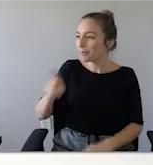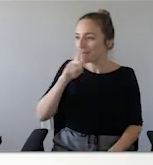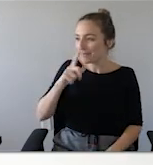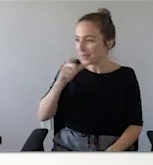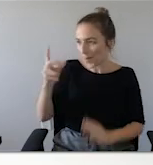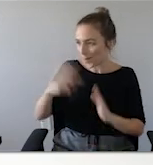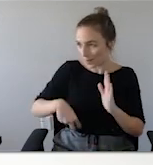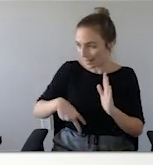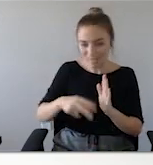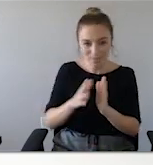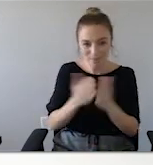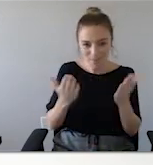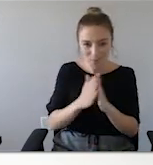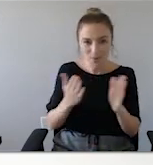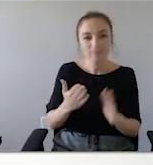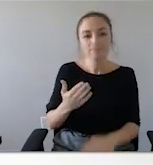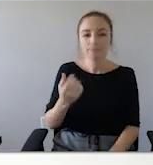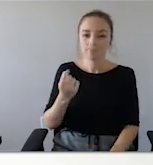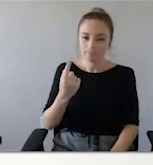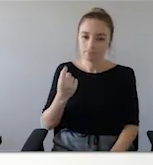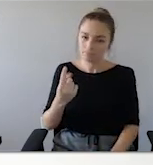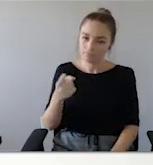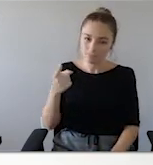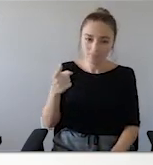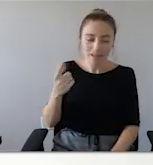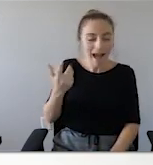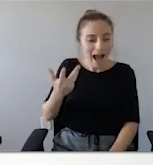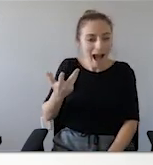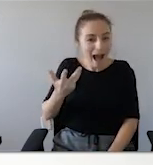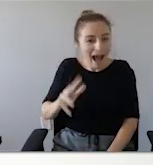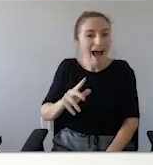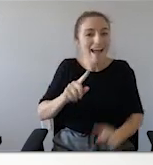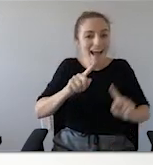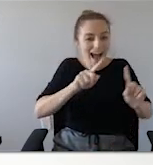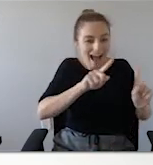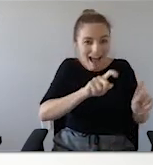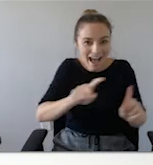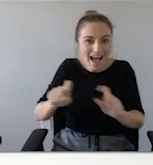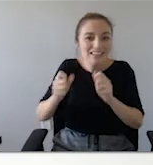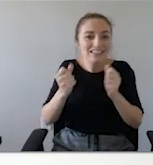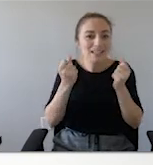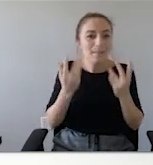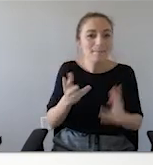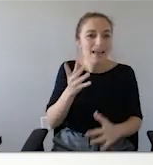I ask families, do you know what you're signing? Oh, no, I don't know. They just tell me to sign it.